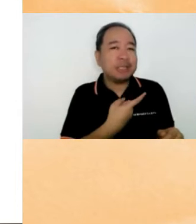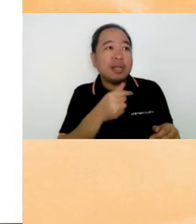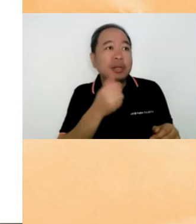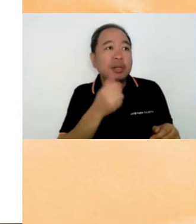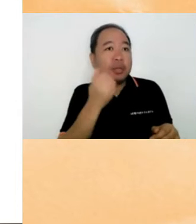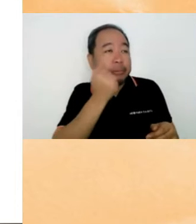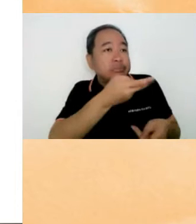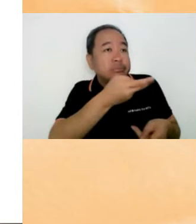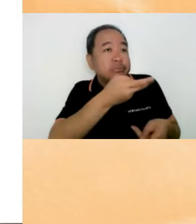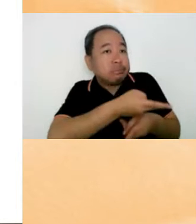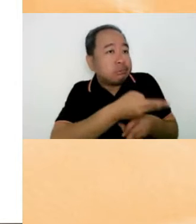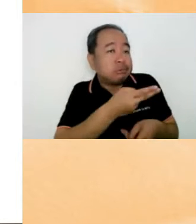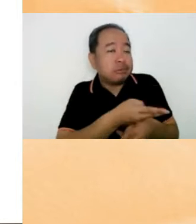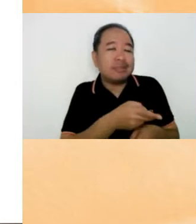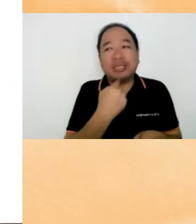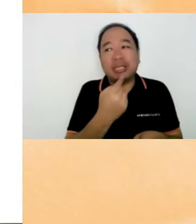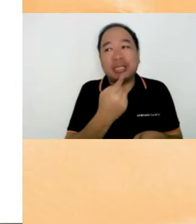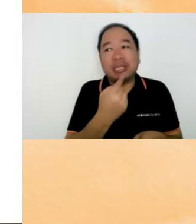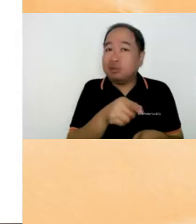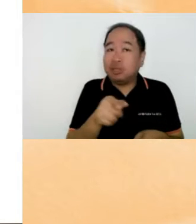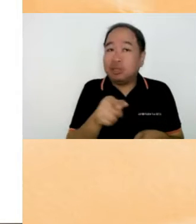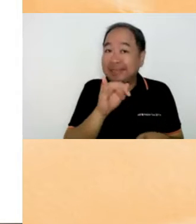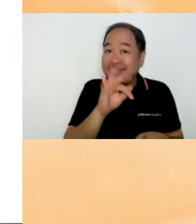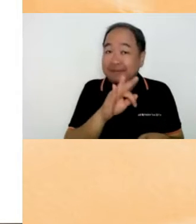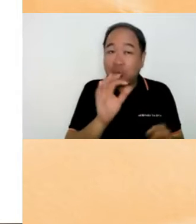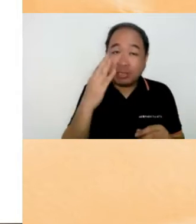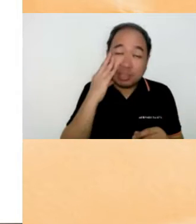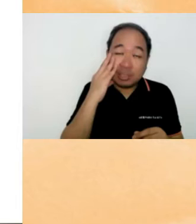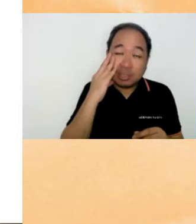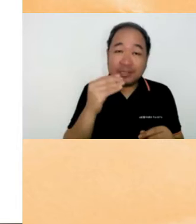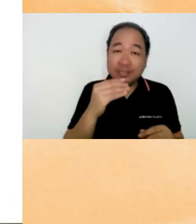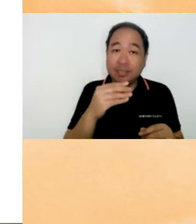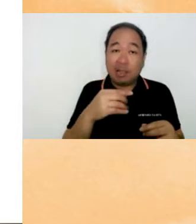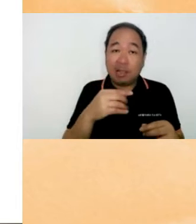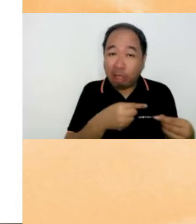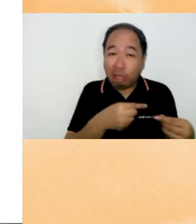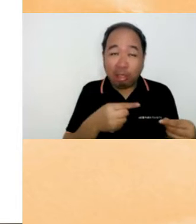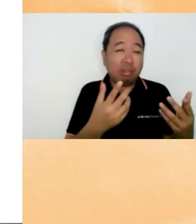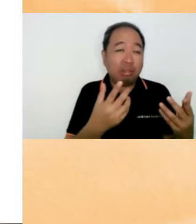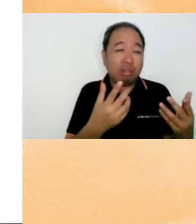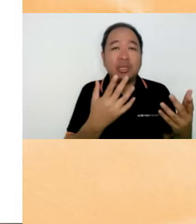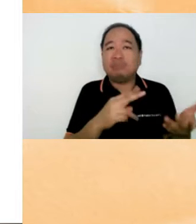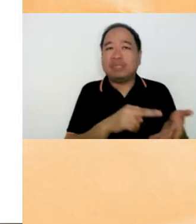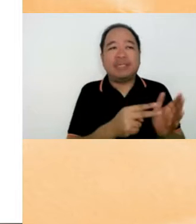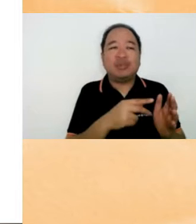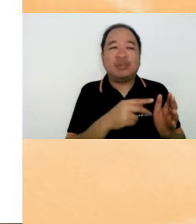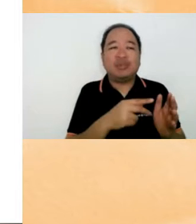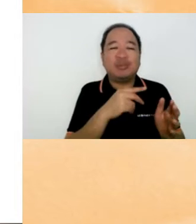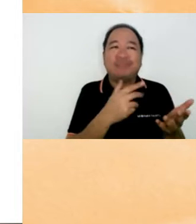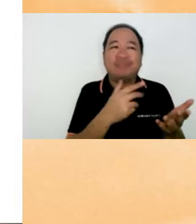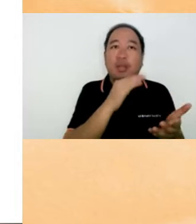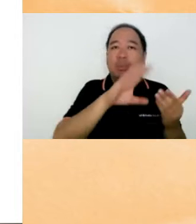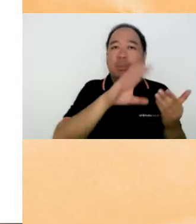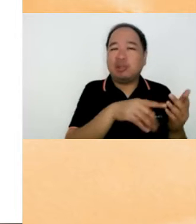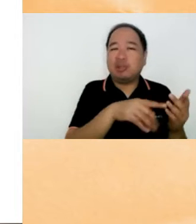without getting hurt. No? Give the child reasonable demands, simple responsibilities